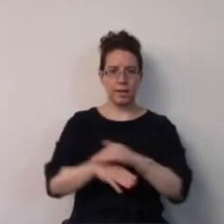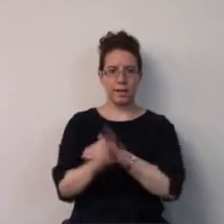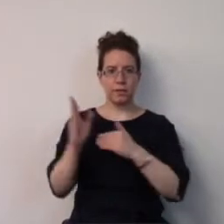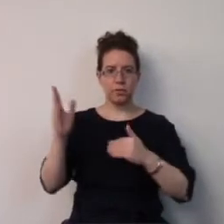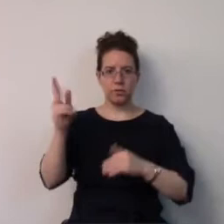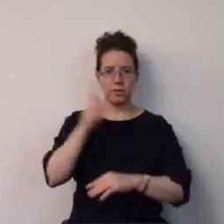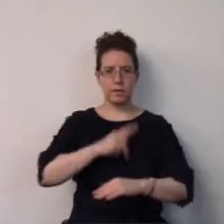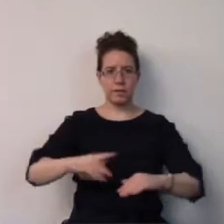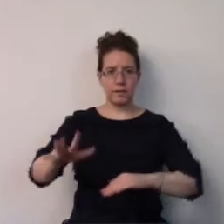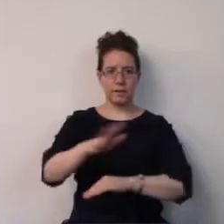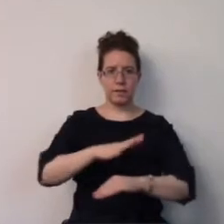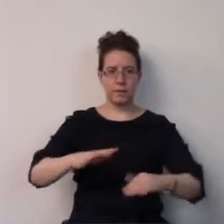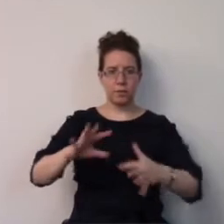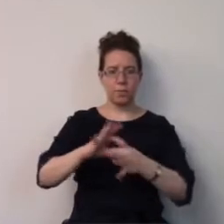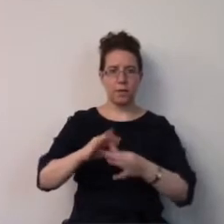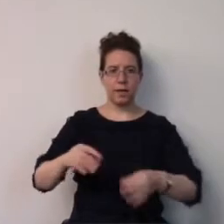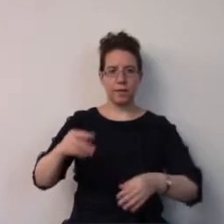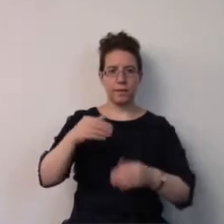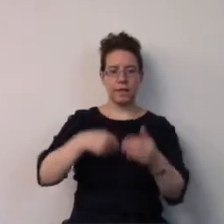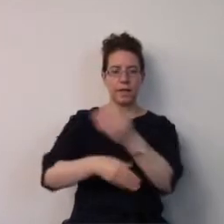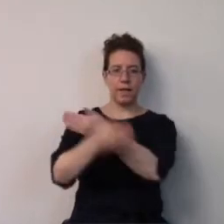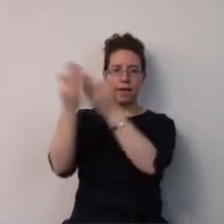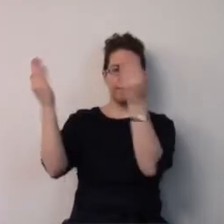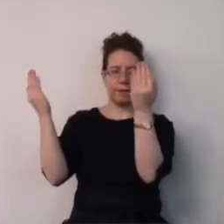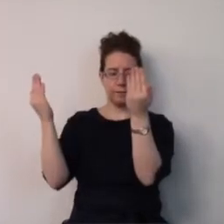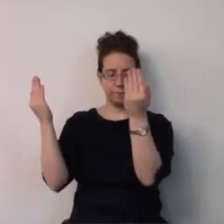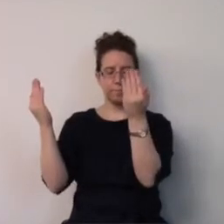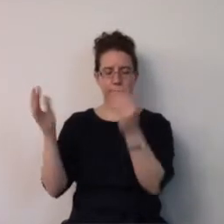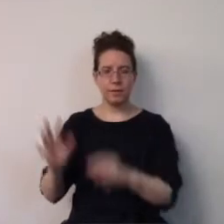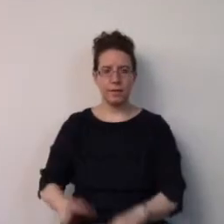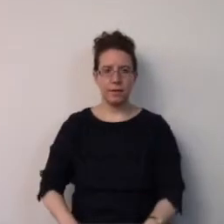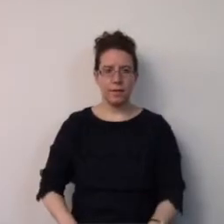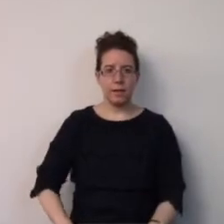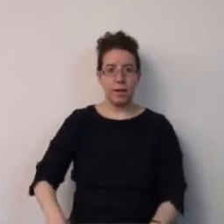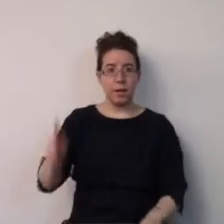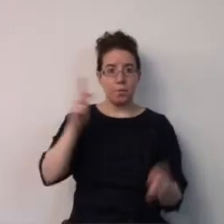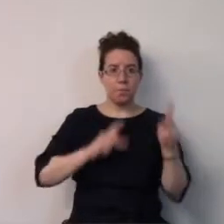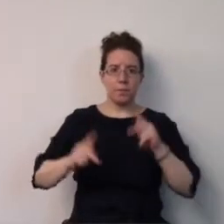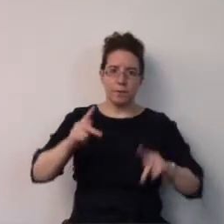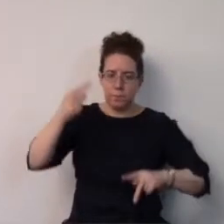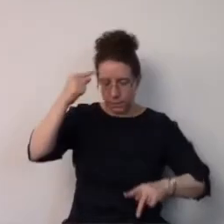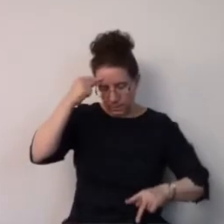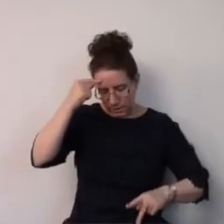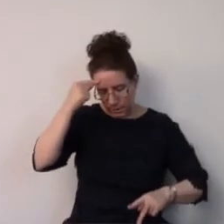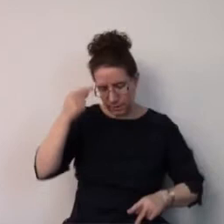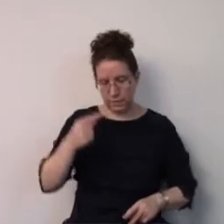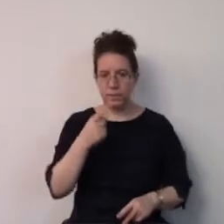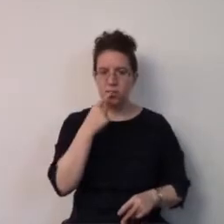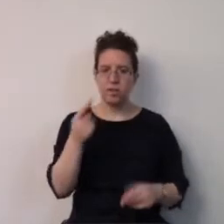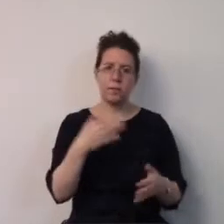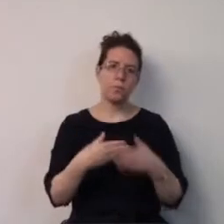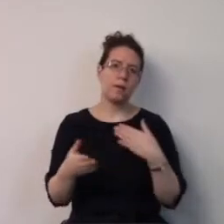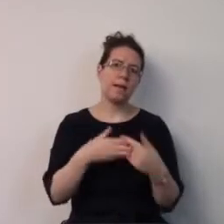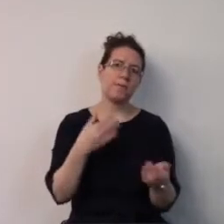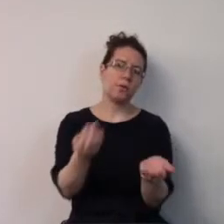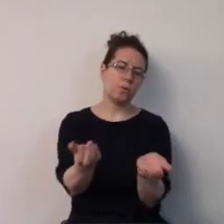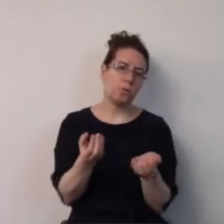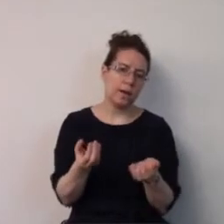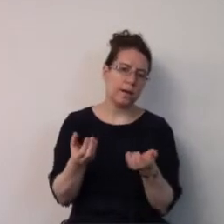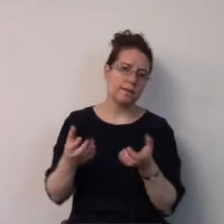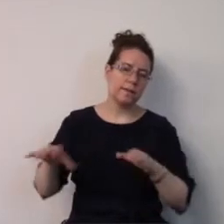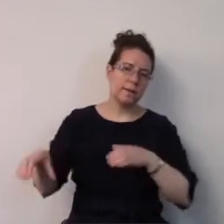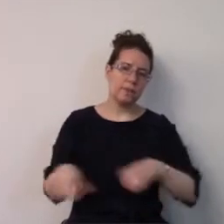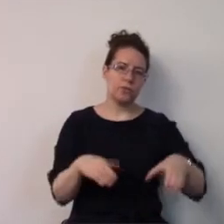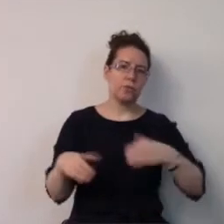The psalmist said, set a watch over my mouth and a guard over my tongue. Yes. Oh, Jesus, yes. we need you in this generation.